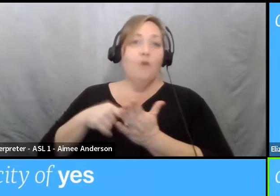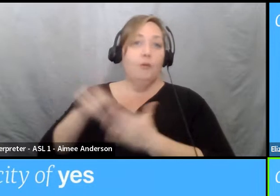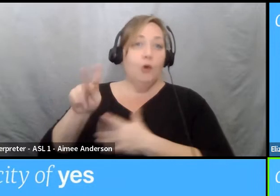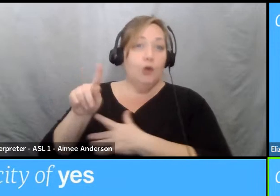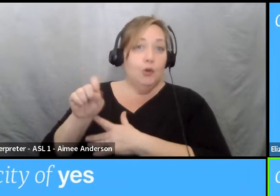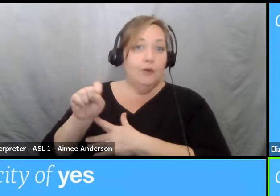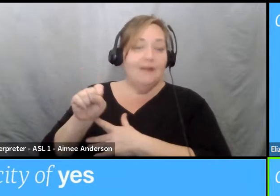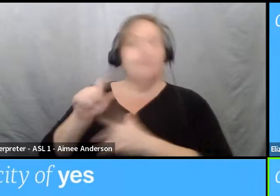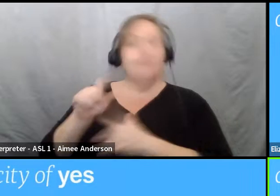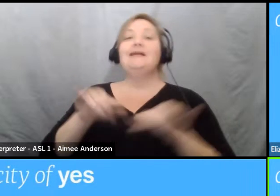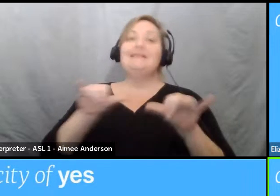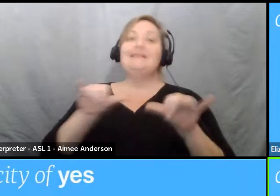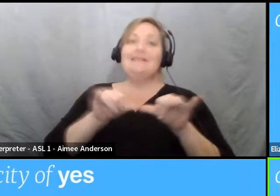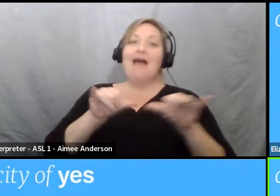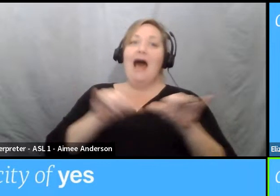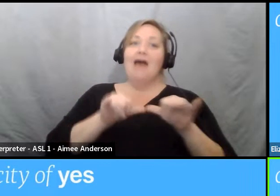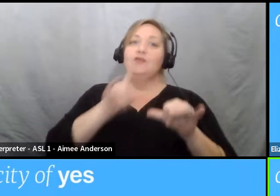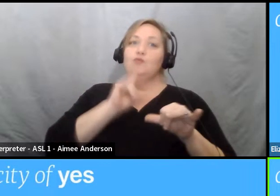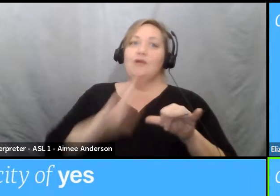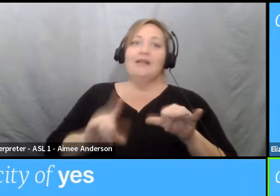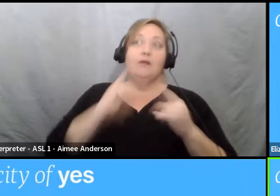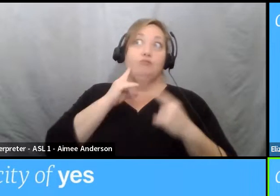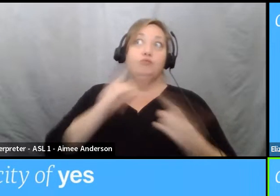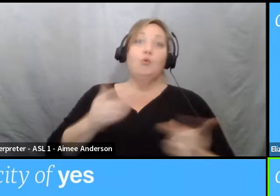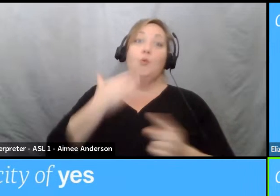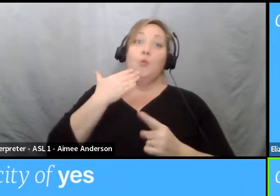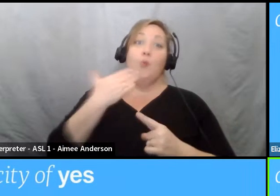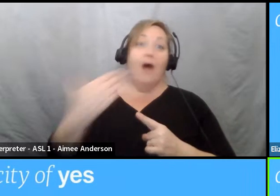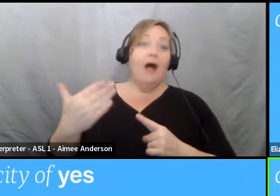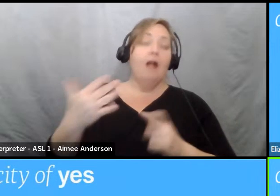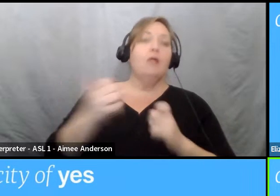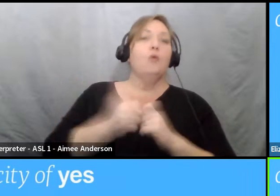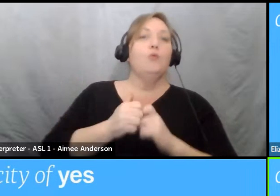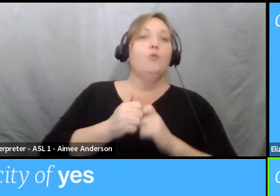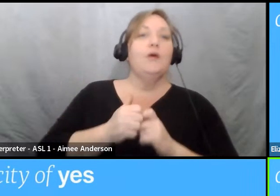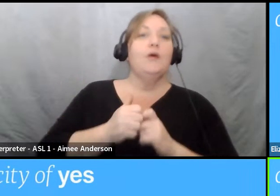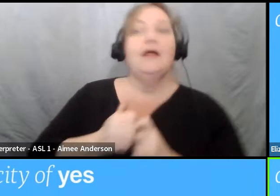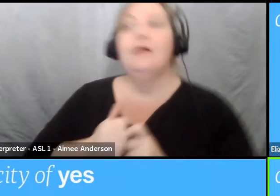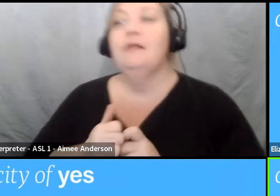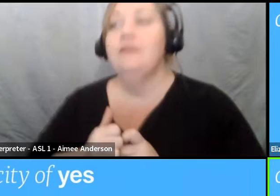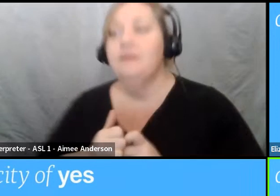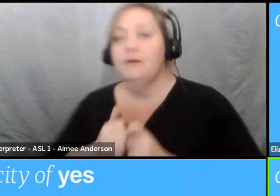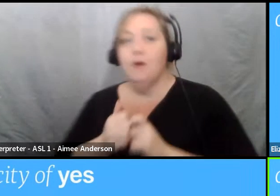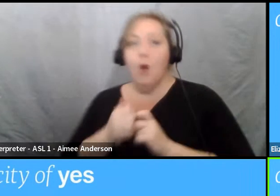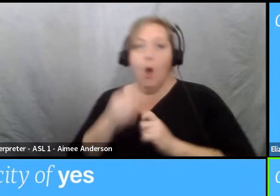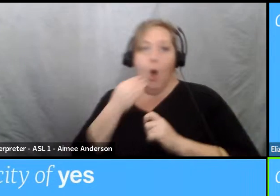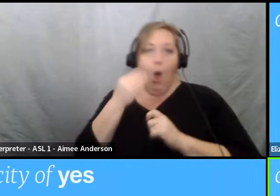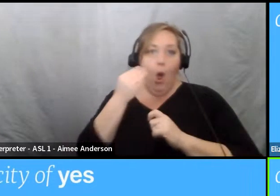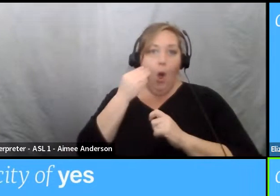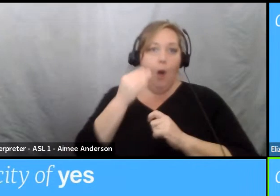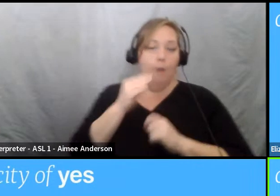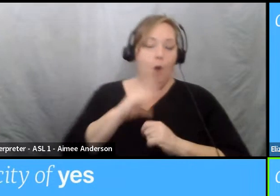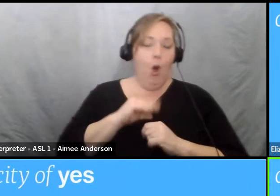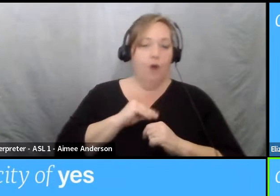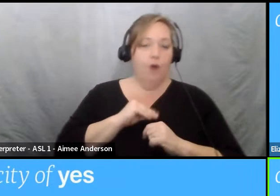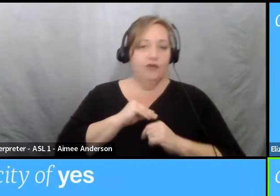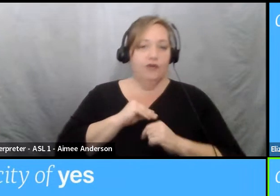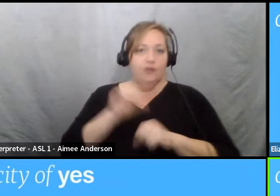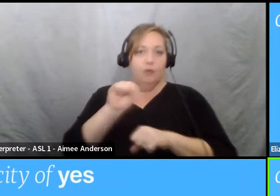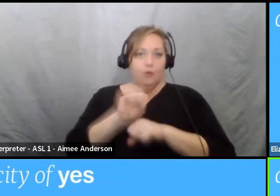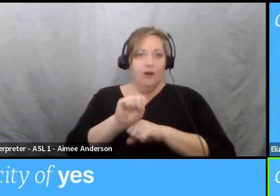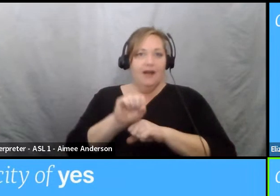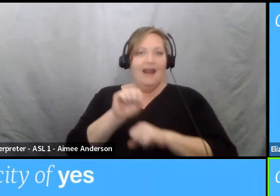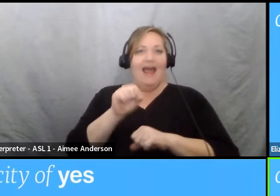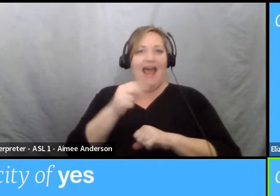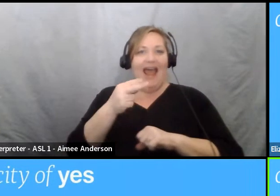it's a size that works really well with affordable homeownership. And so we are working with HPD to try to